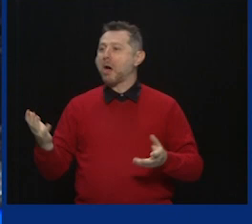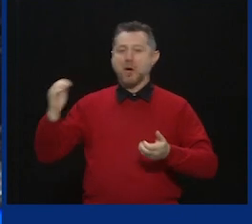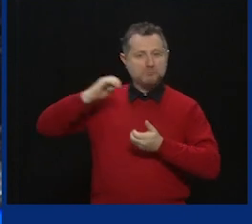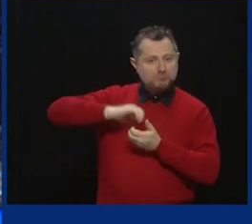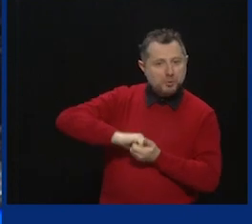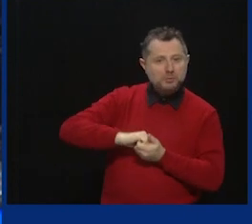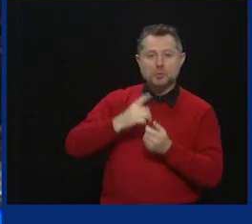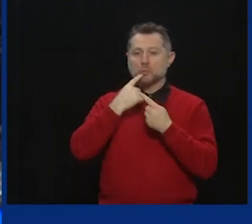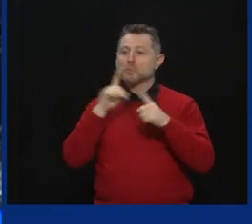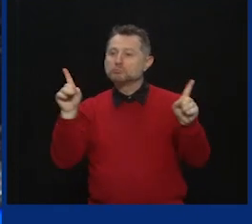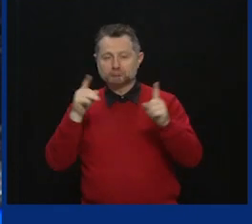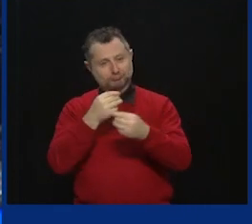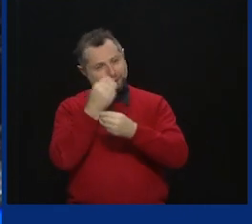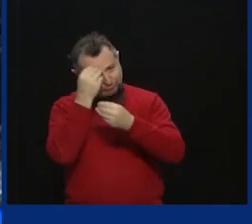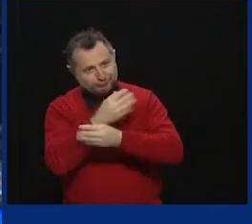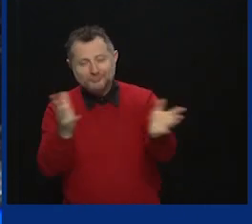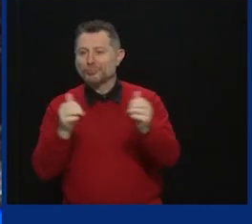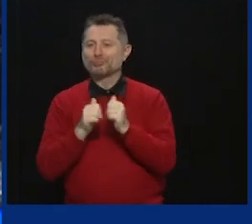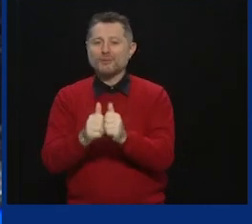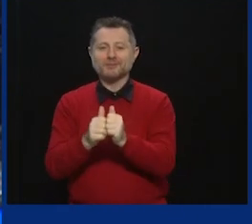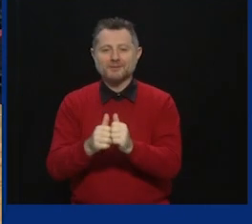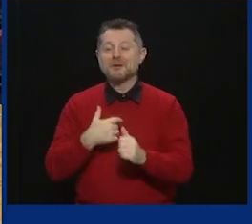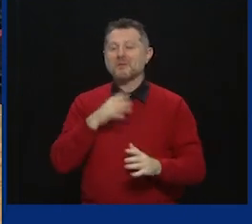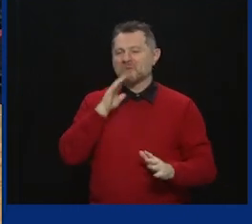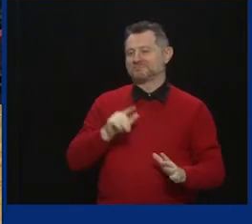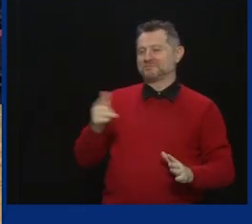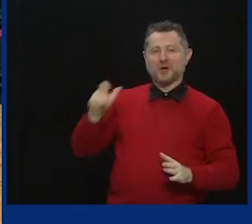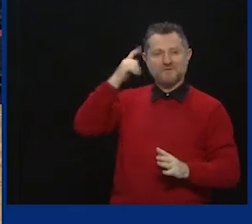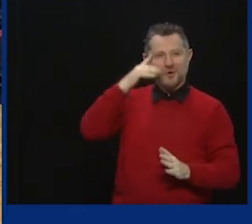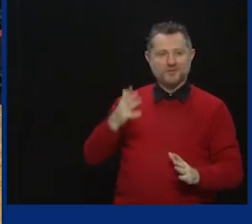any further ado, I'll turn it over to the governor. Thank you.